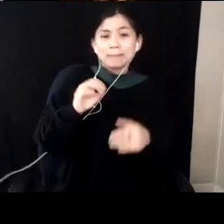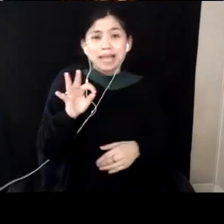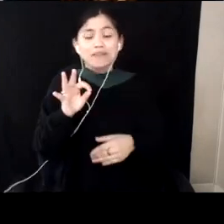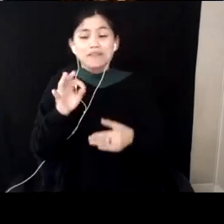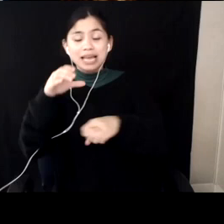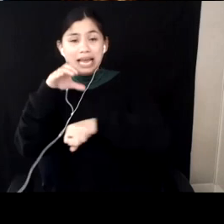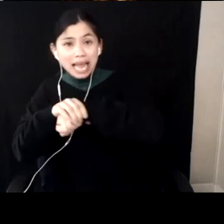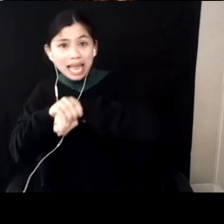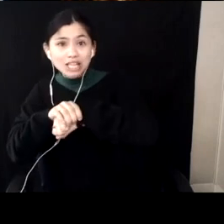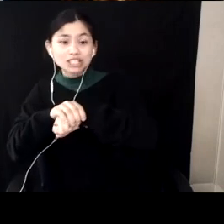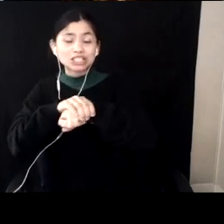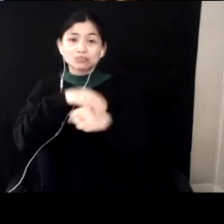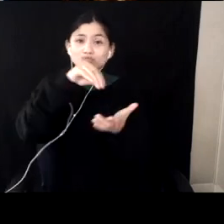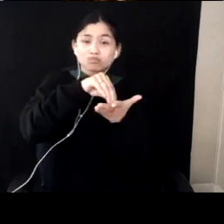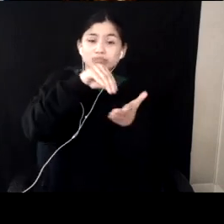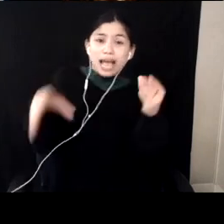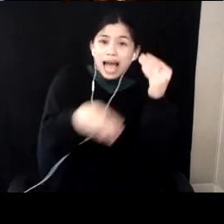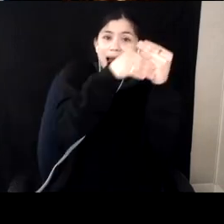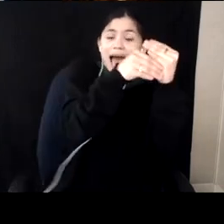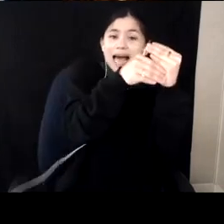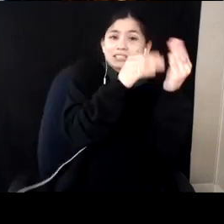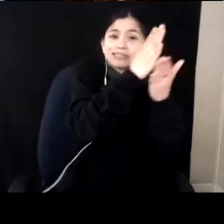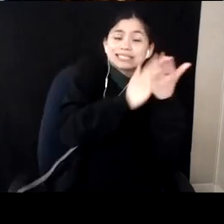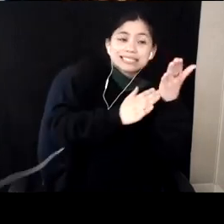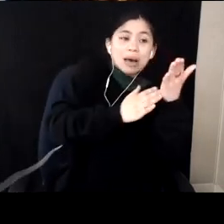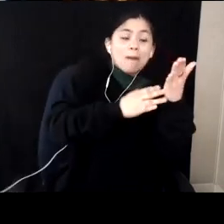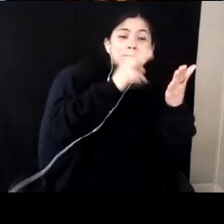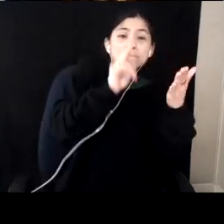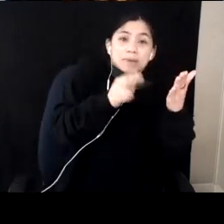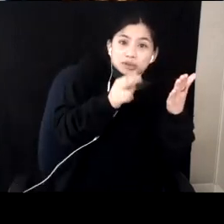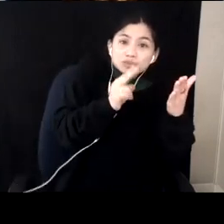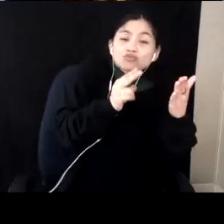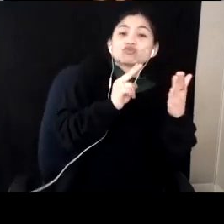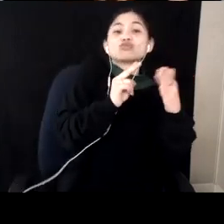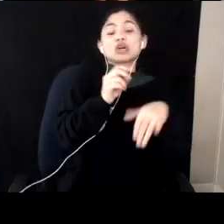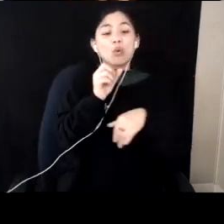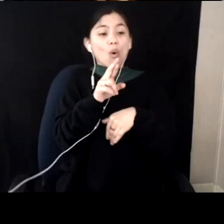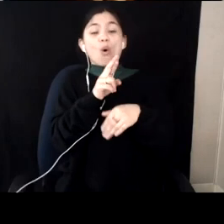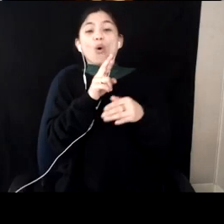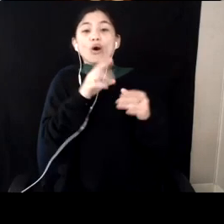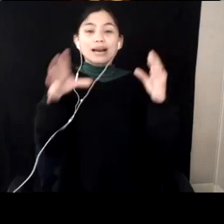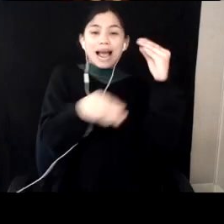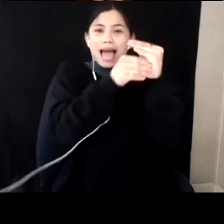they add in certain portions of learning history, they add in what